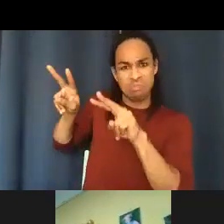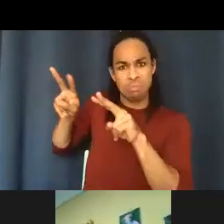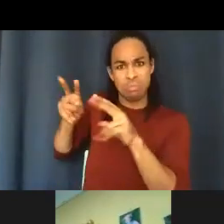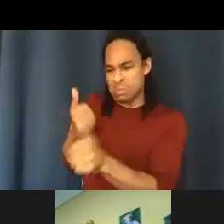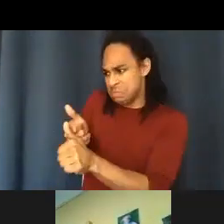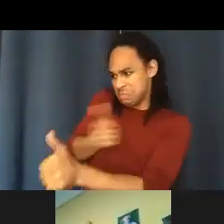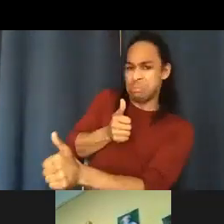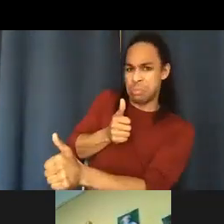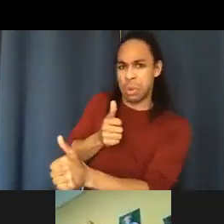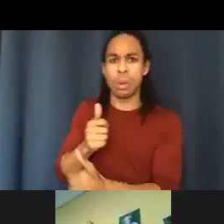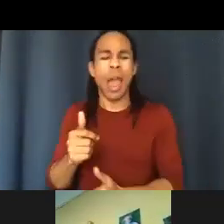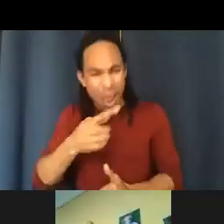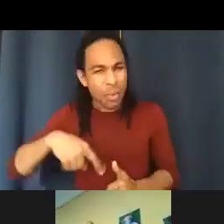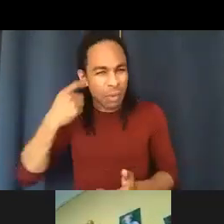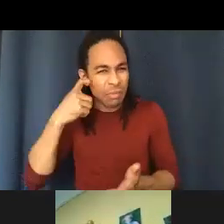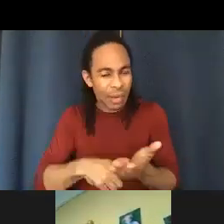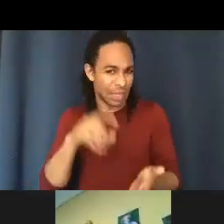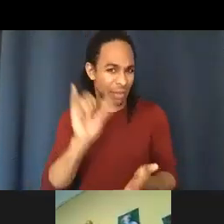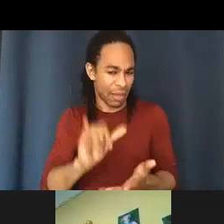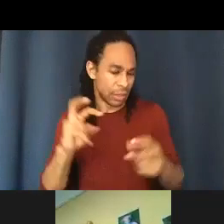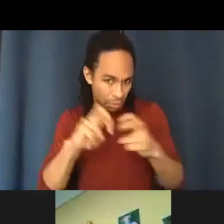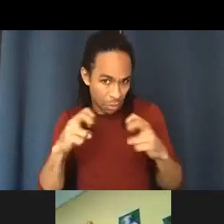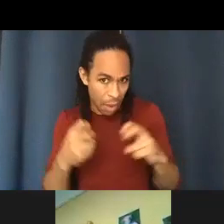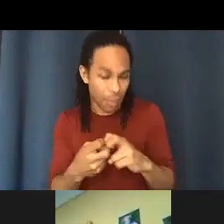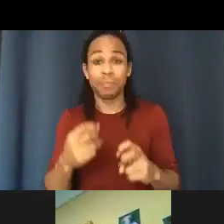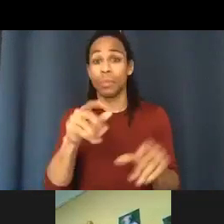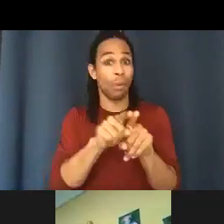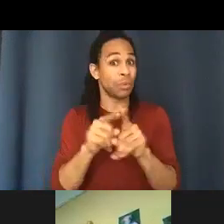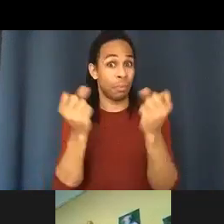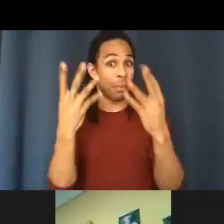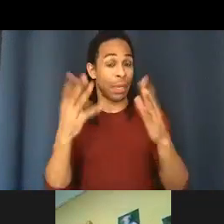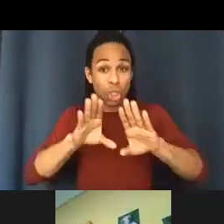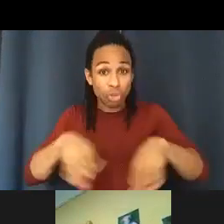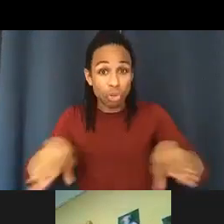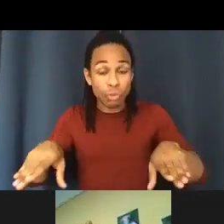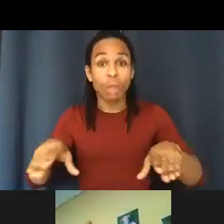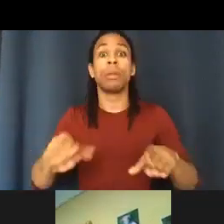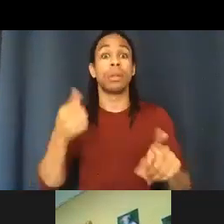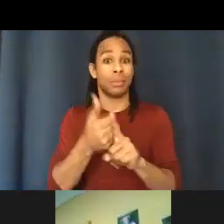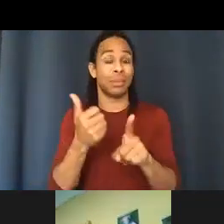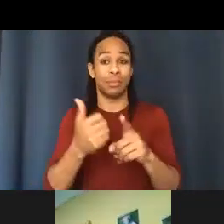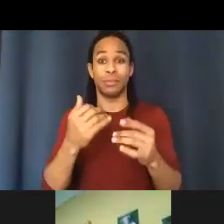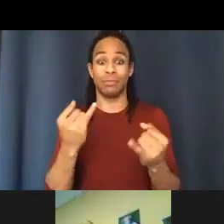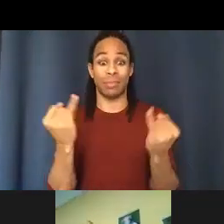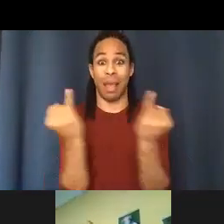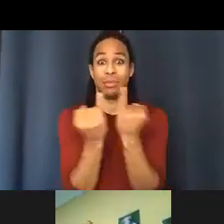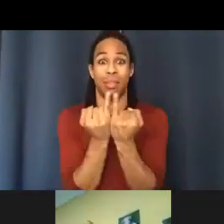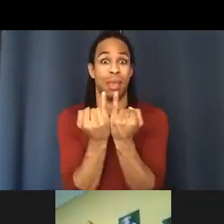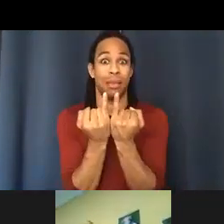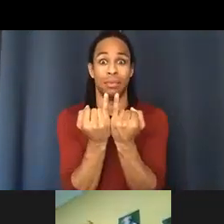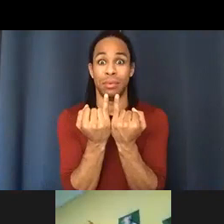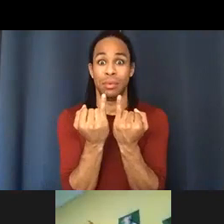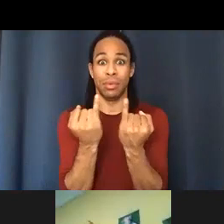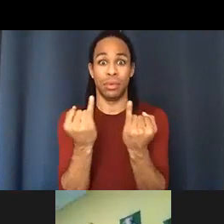lot of children are being isolated and they are not really able to be accepted back to society. And so